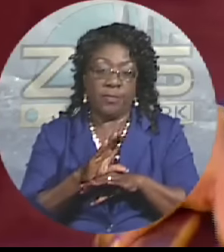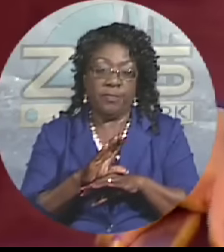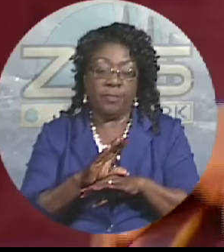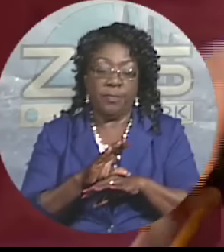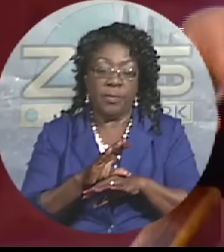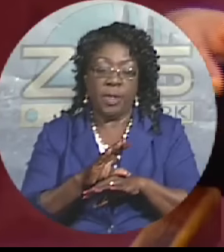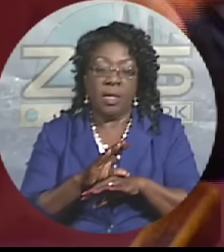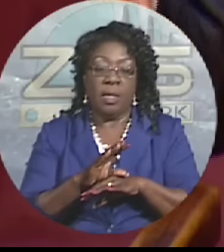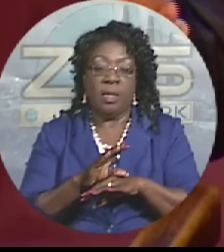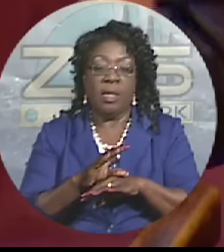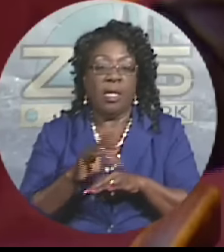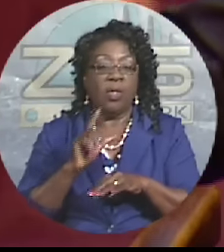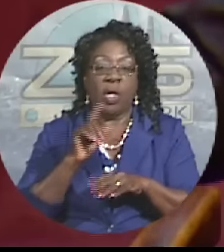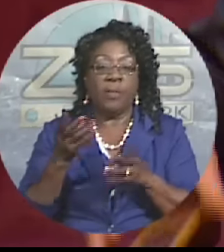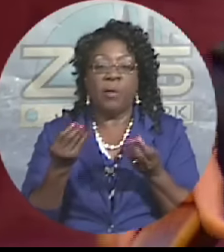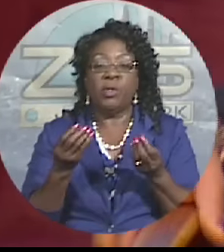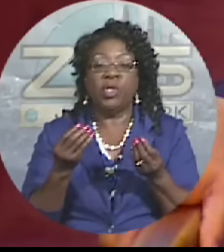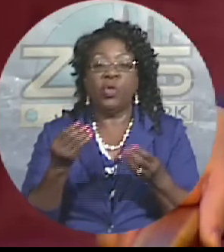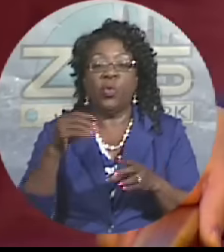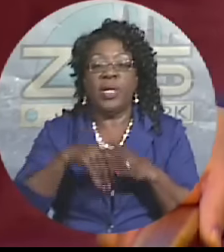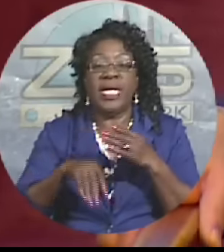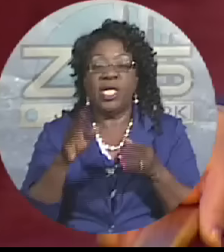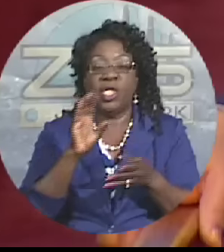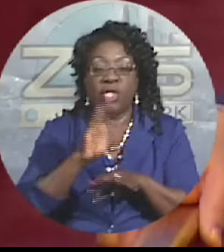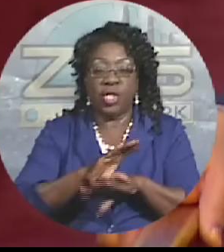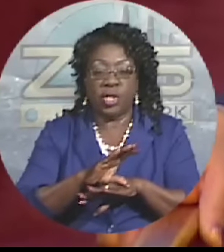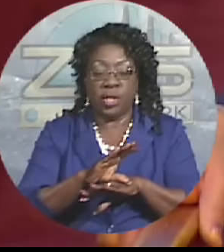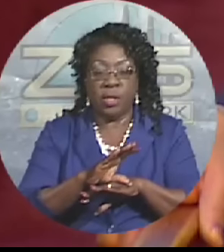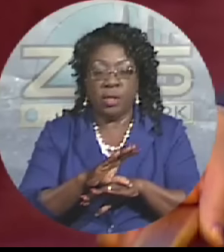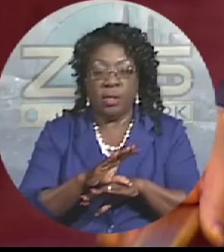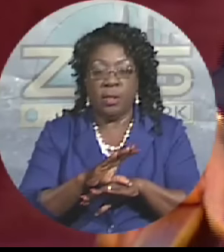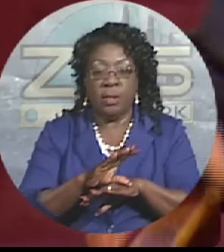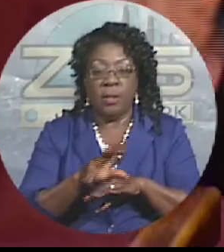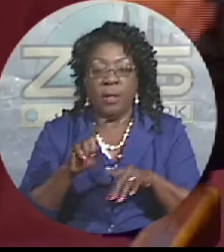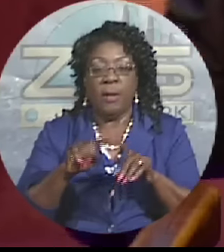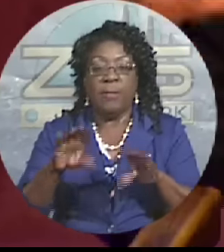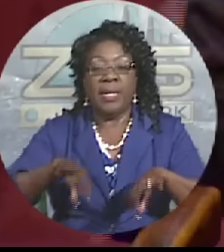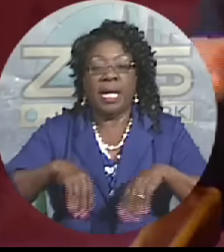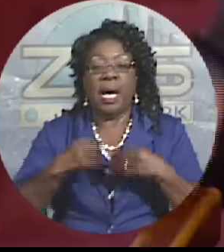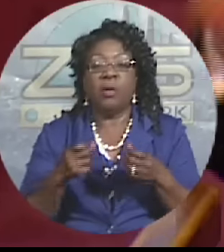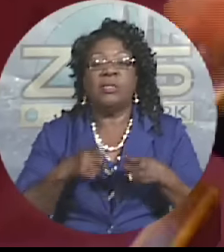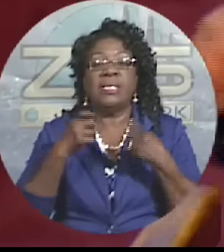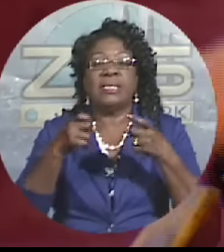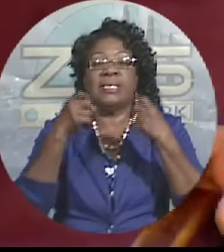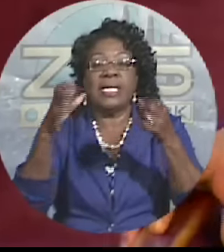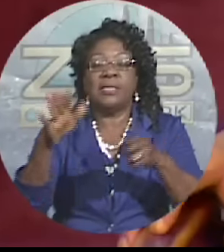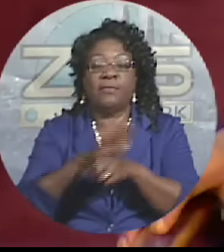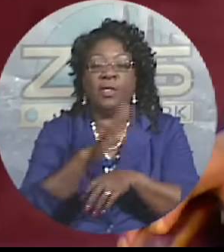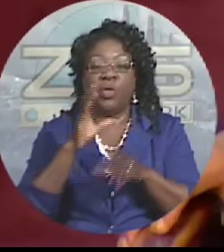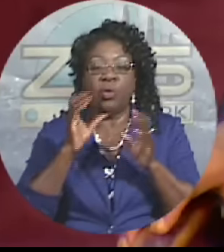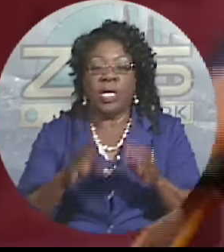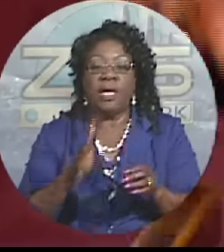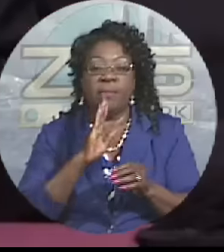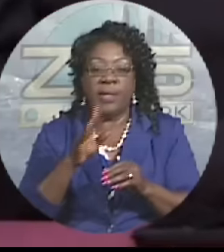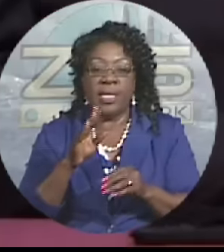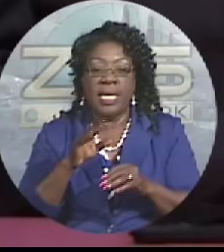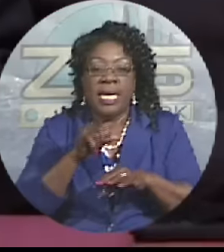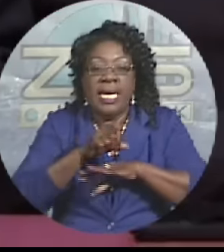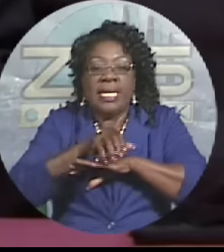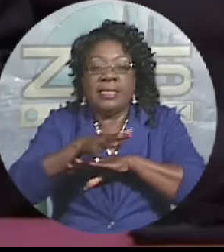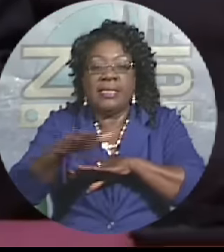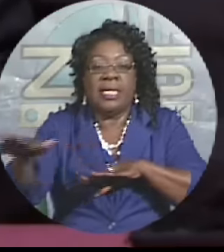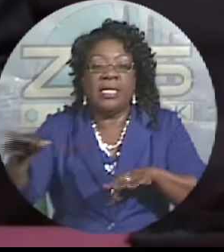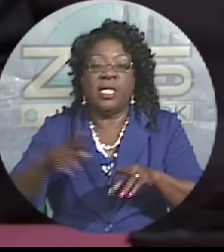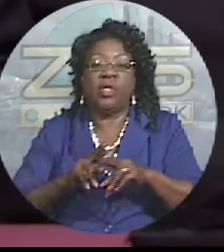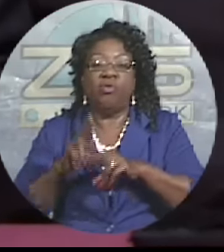really, I suppose, not by what you do in the walls of the church, but how successful you can be in extending the